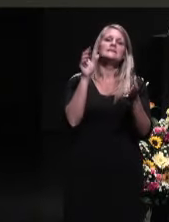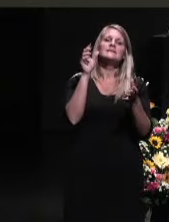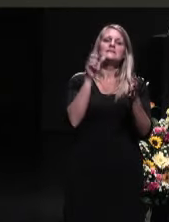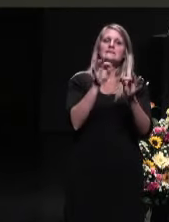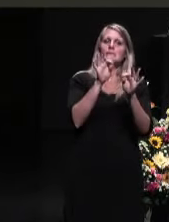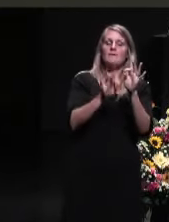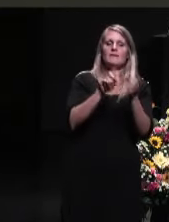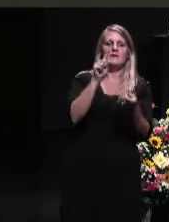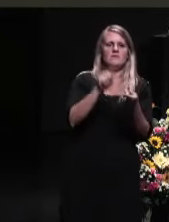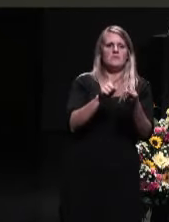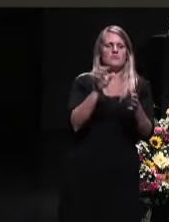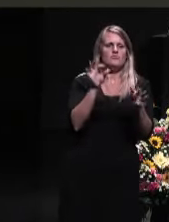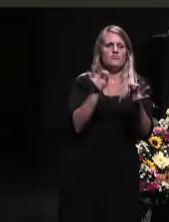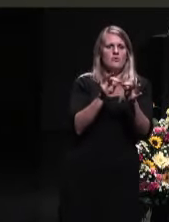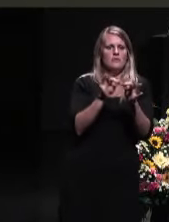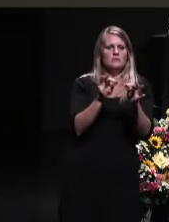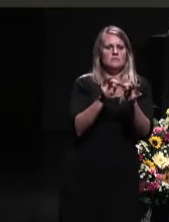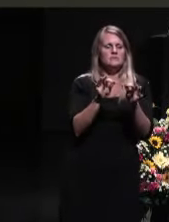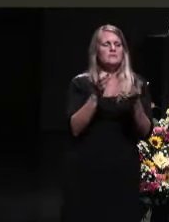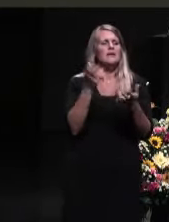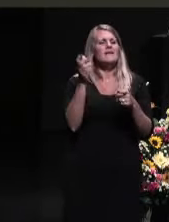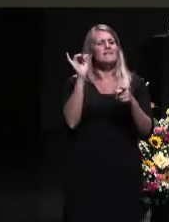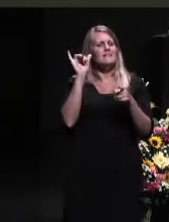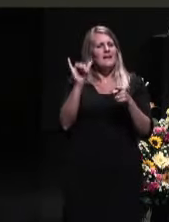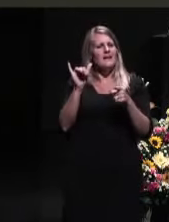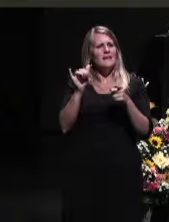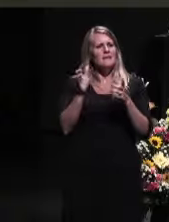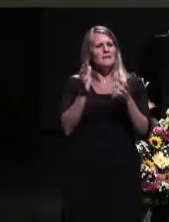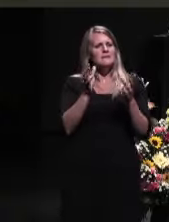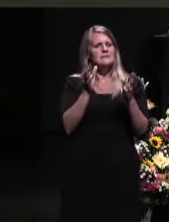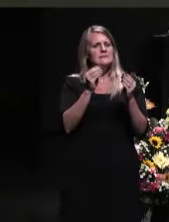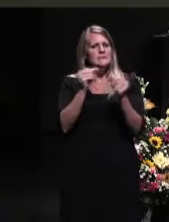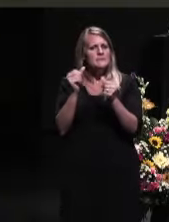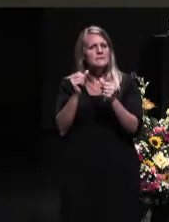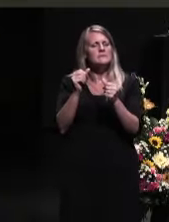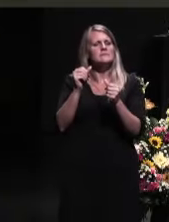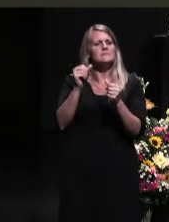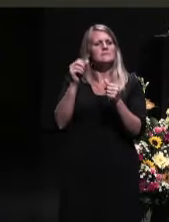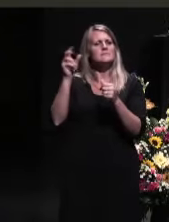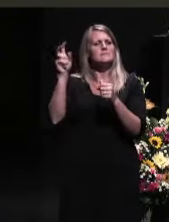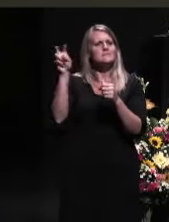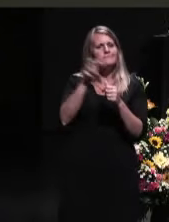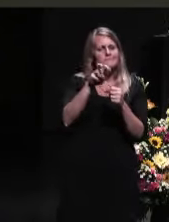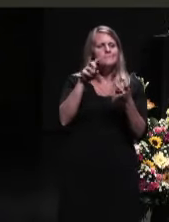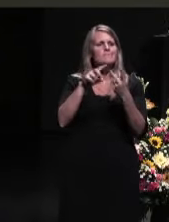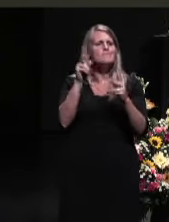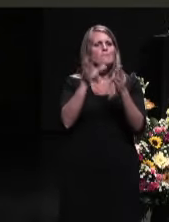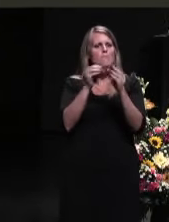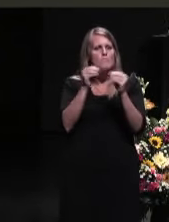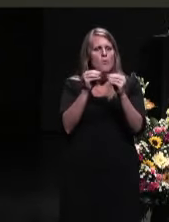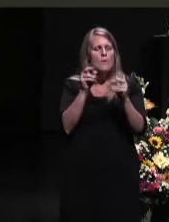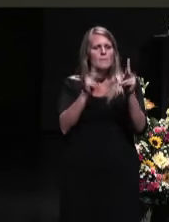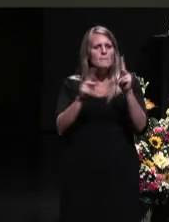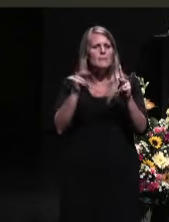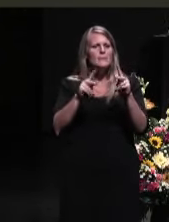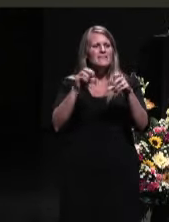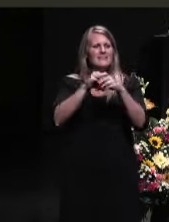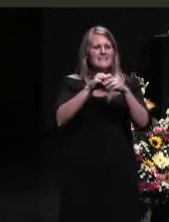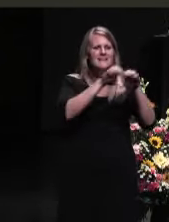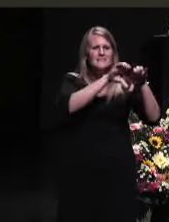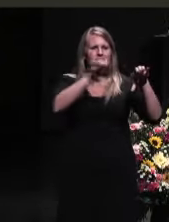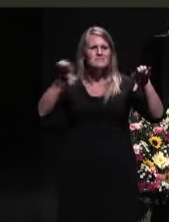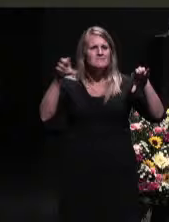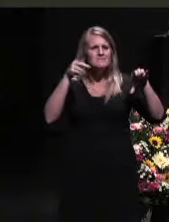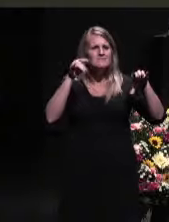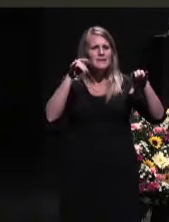barriers, transition, articulation agreements, seamless paths, getting more students in the pipeline. But academic maps that